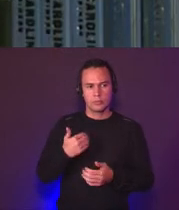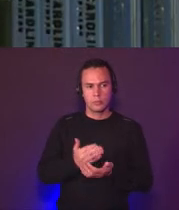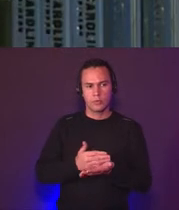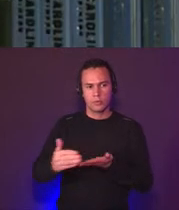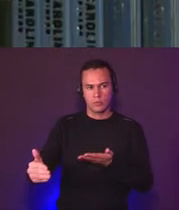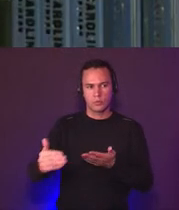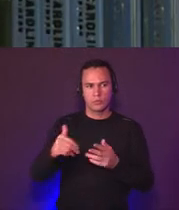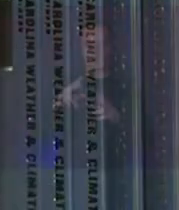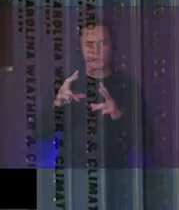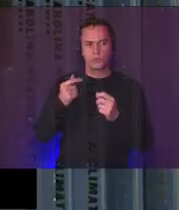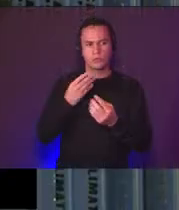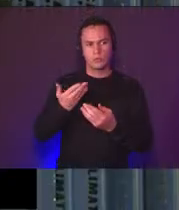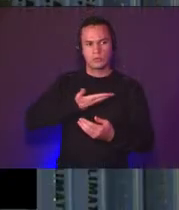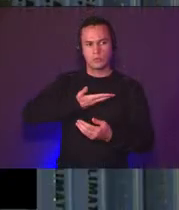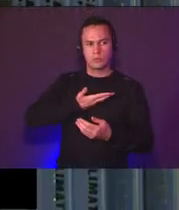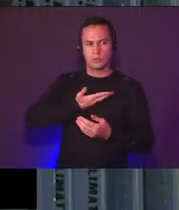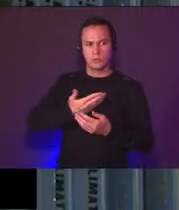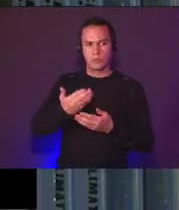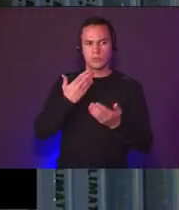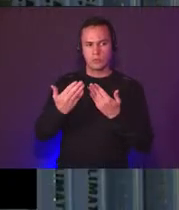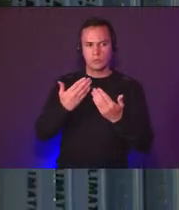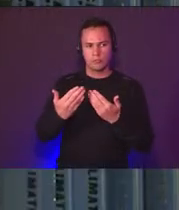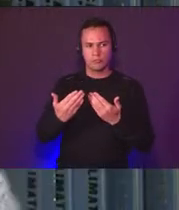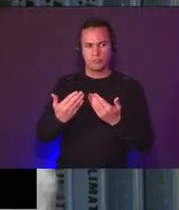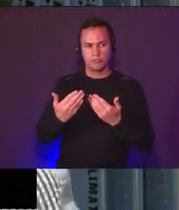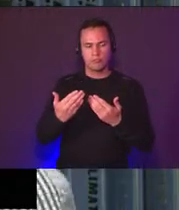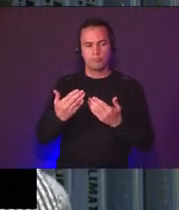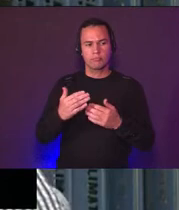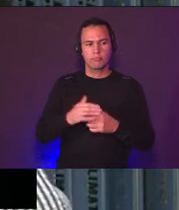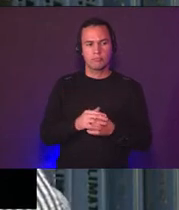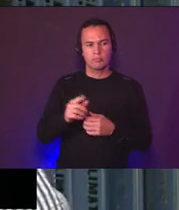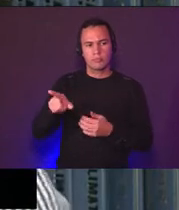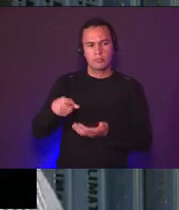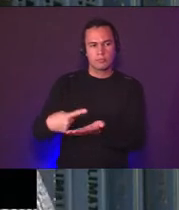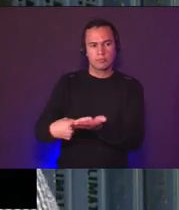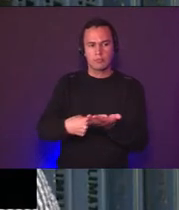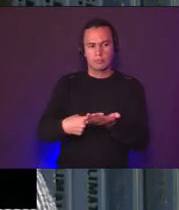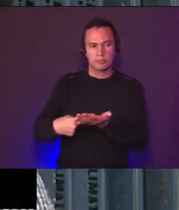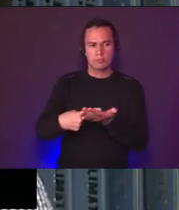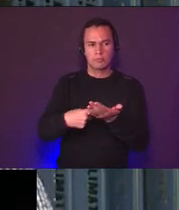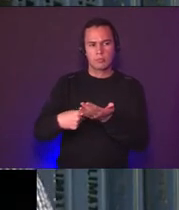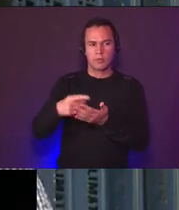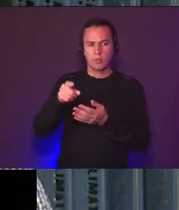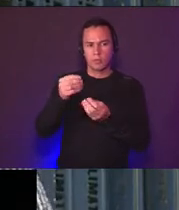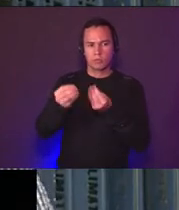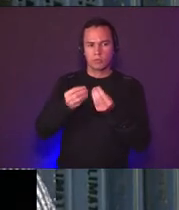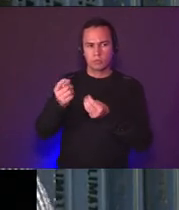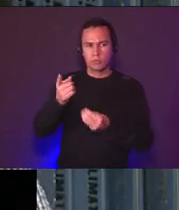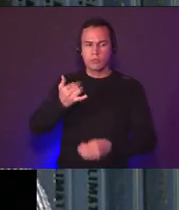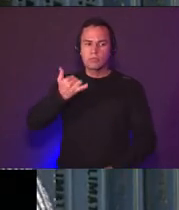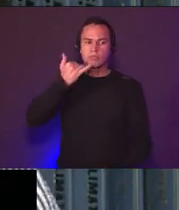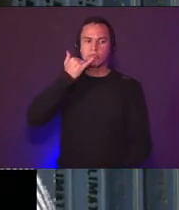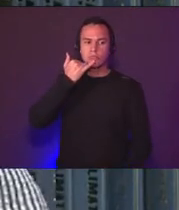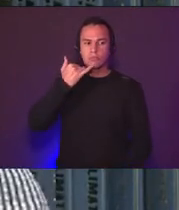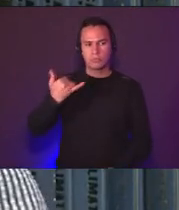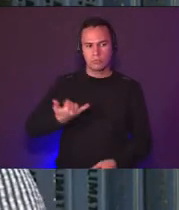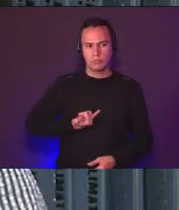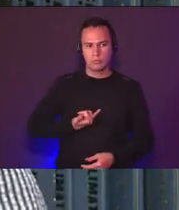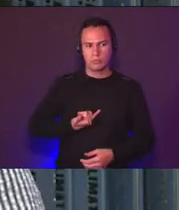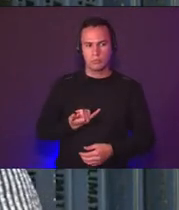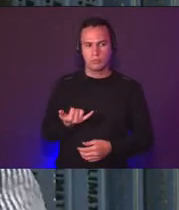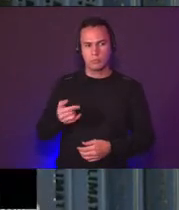been my city editor in Miami, was now executive editor of the Free Press, called and said, "Our staff is exhausted. I need two fresh bodies. Send me two